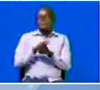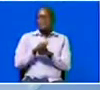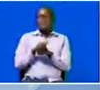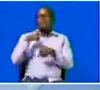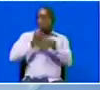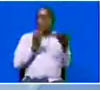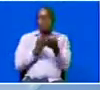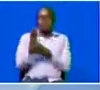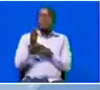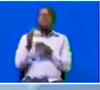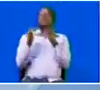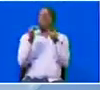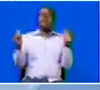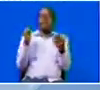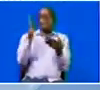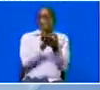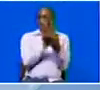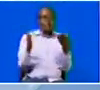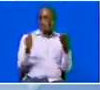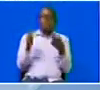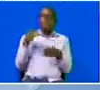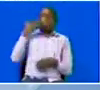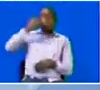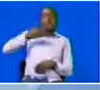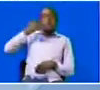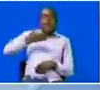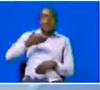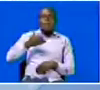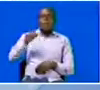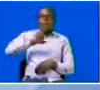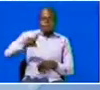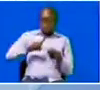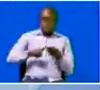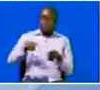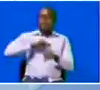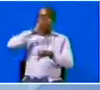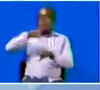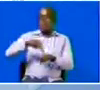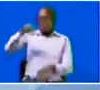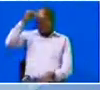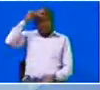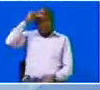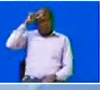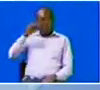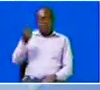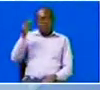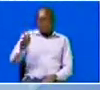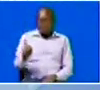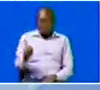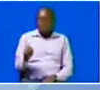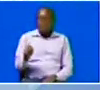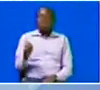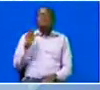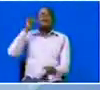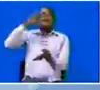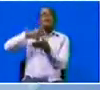oil revenues are equitably shared, I beg your pardon, between the locals and the national government. KTN's Abia Gina was